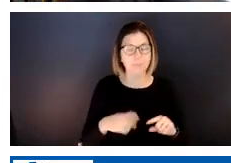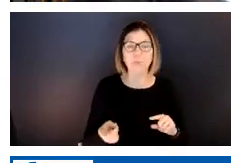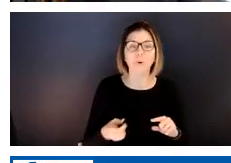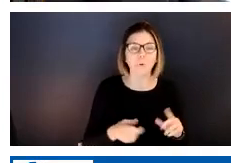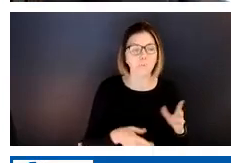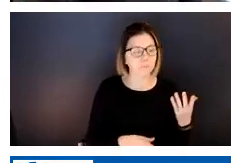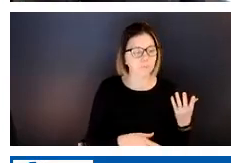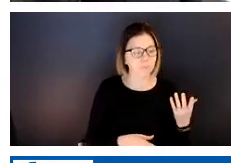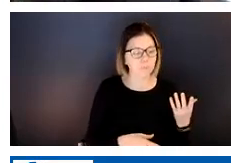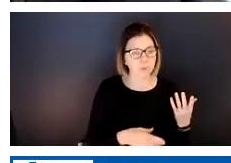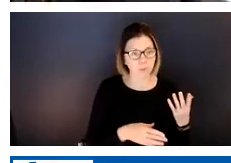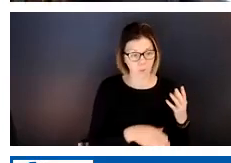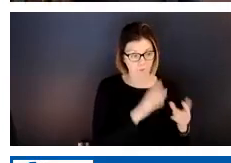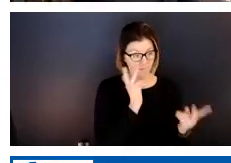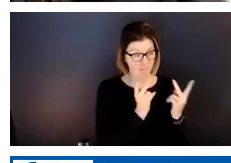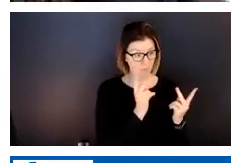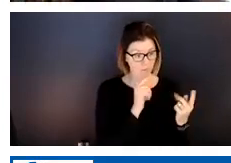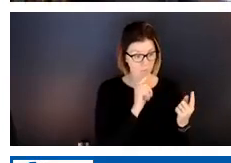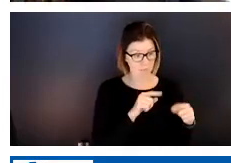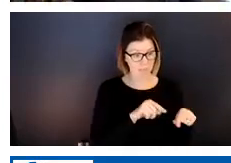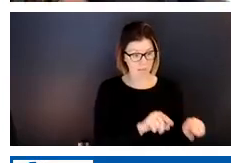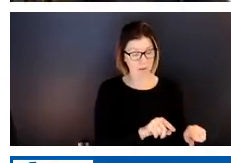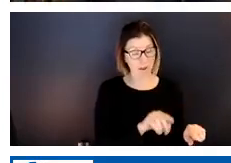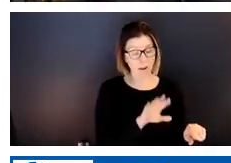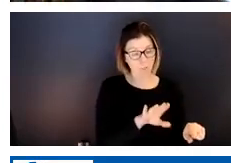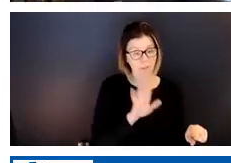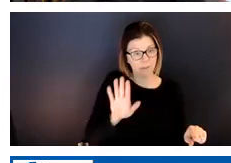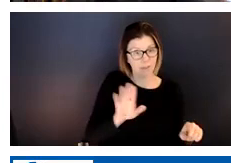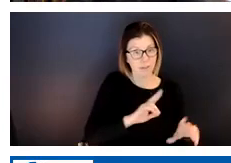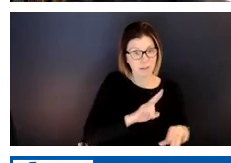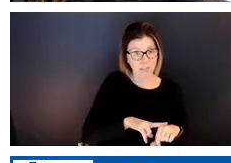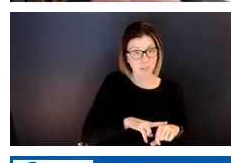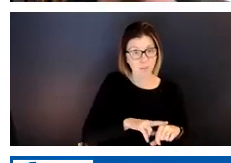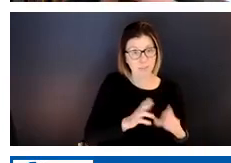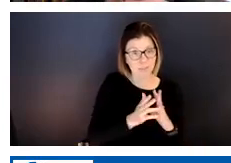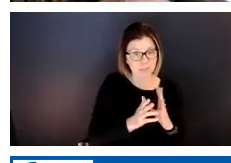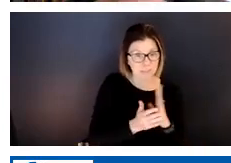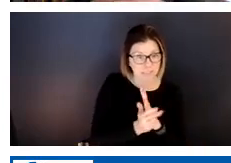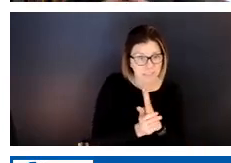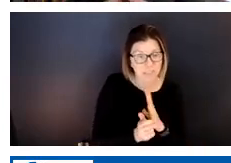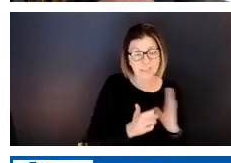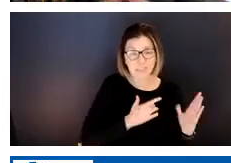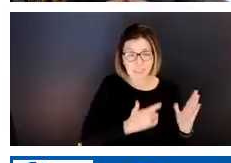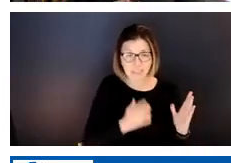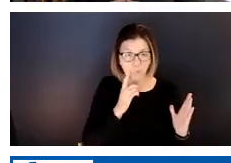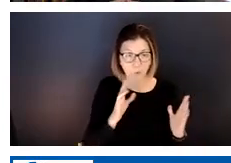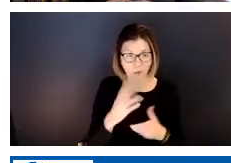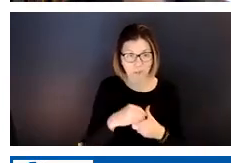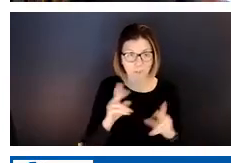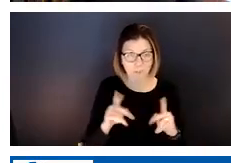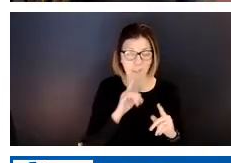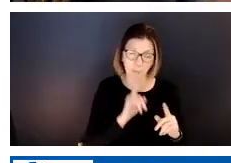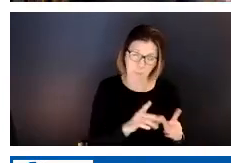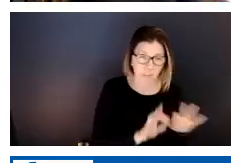visuals aligning with the natural skills and tendencies of autistic individuals, they are also critically